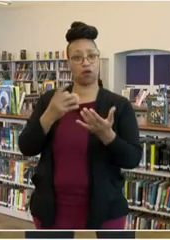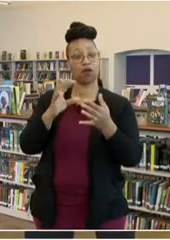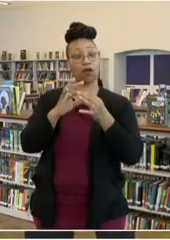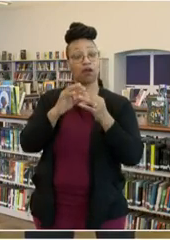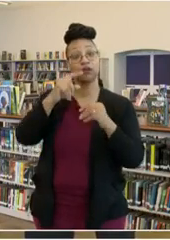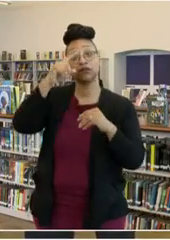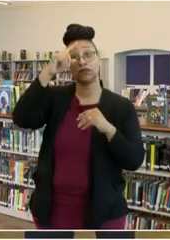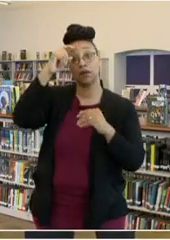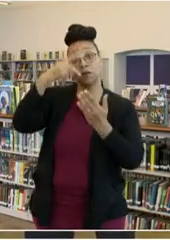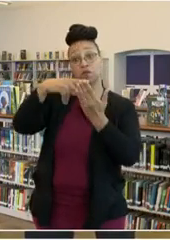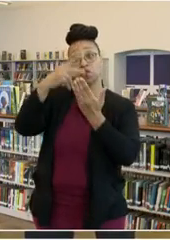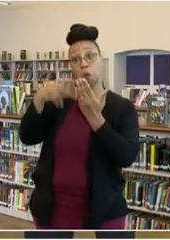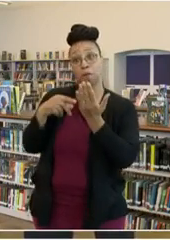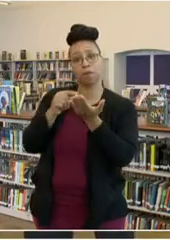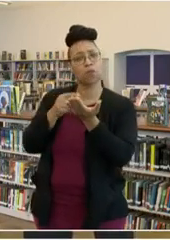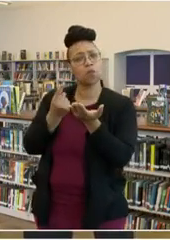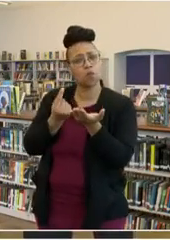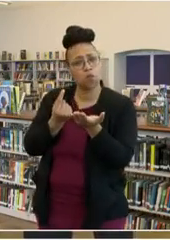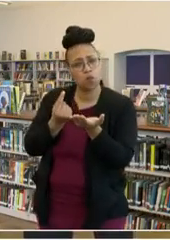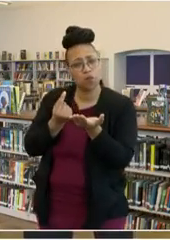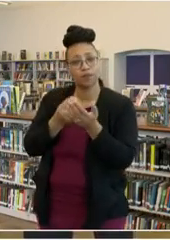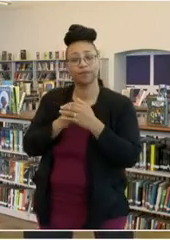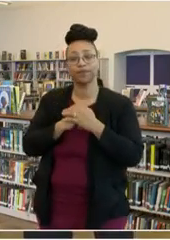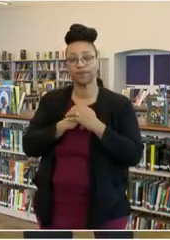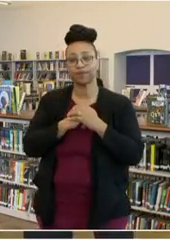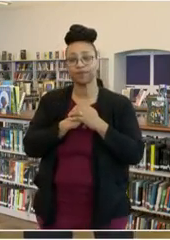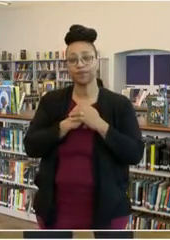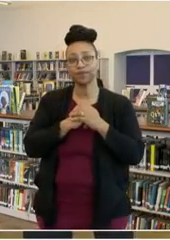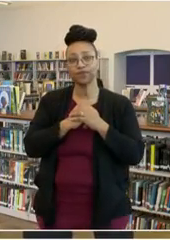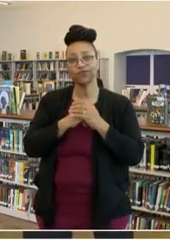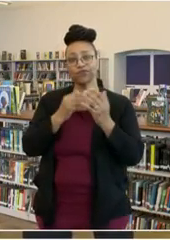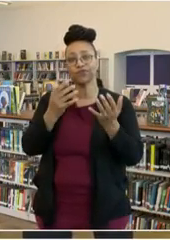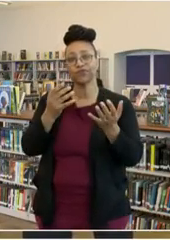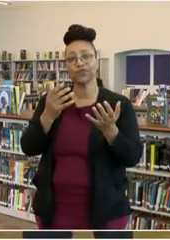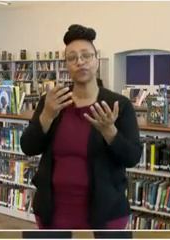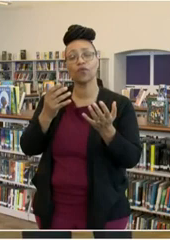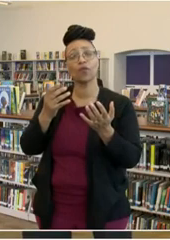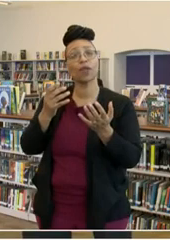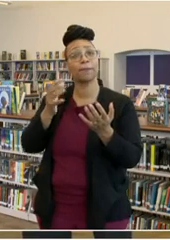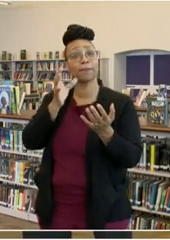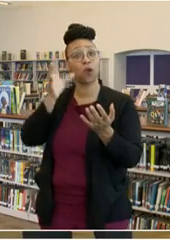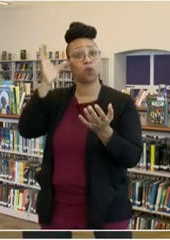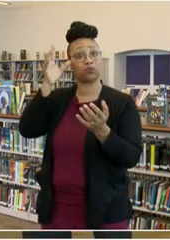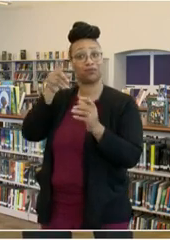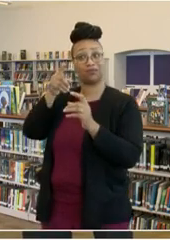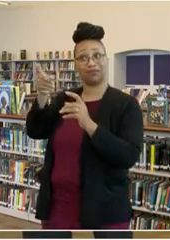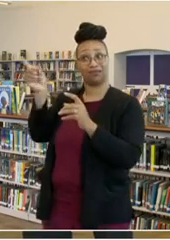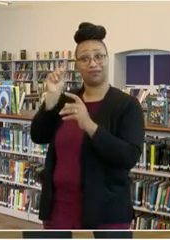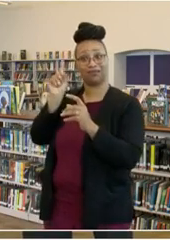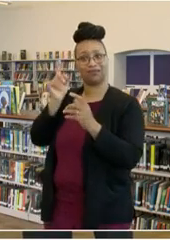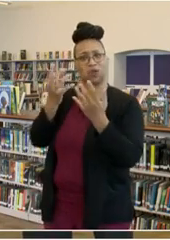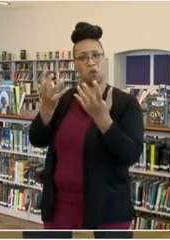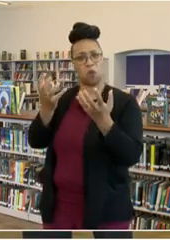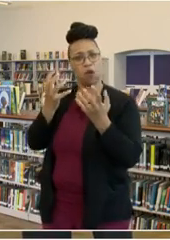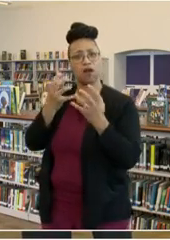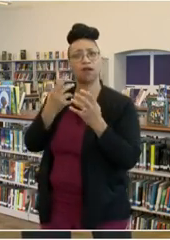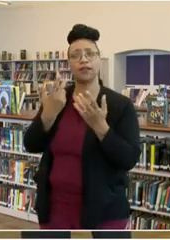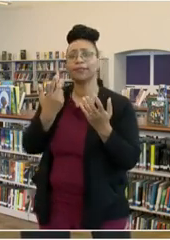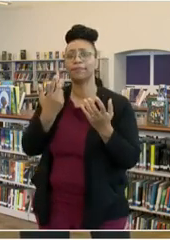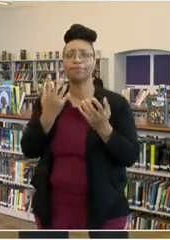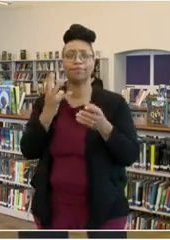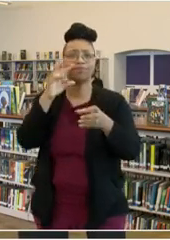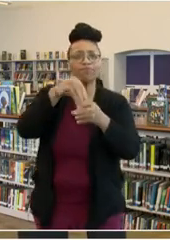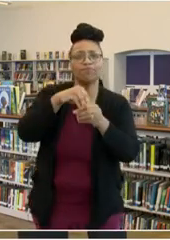for enrichment, be it tutoring or other out-of-school times, whether it's vacation and